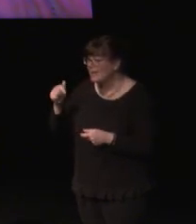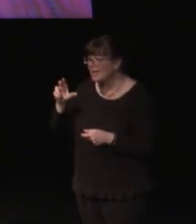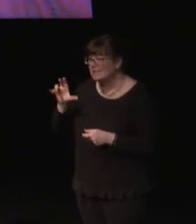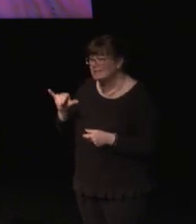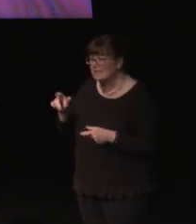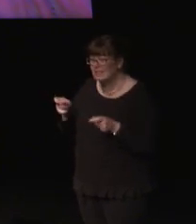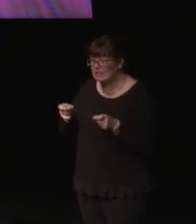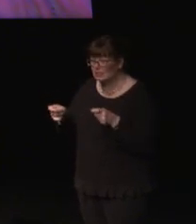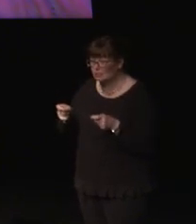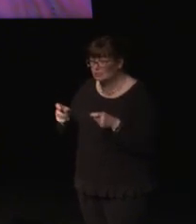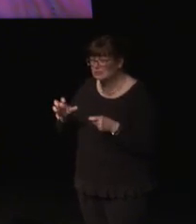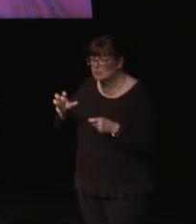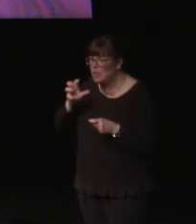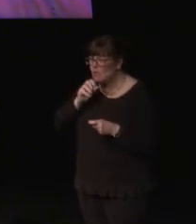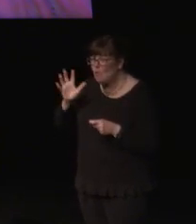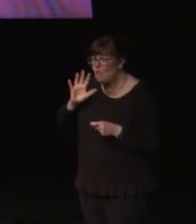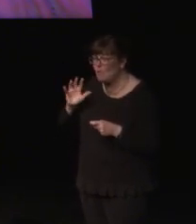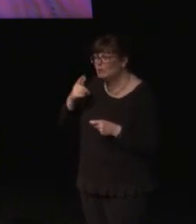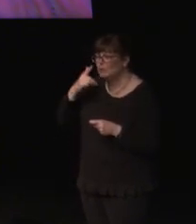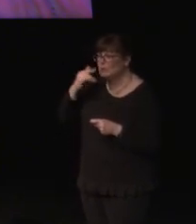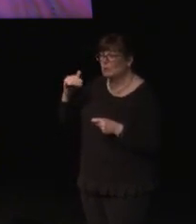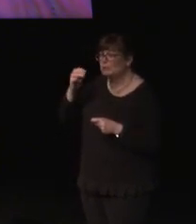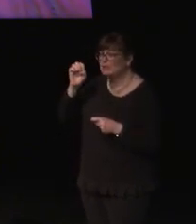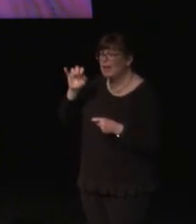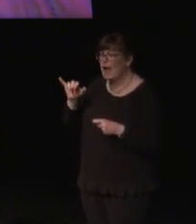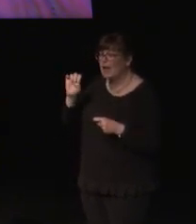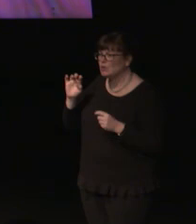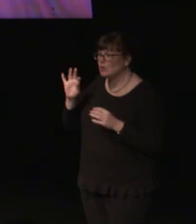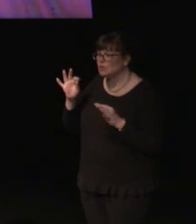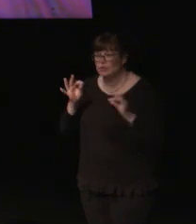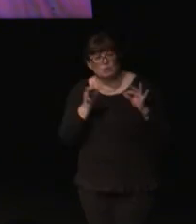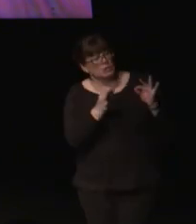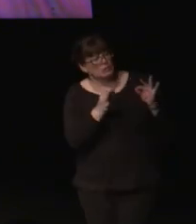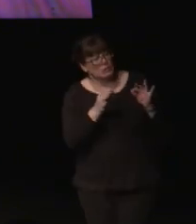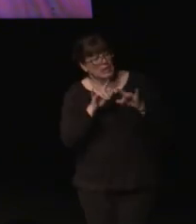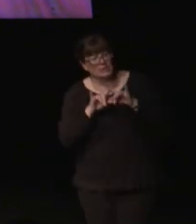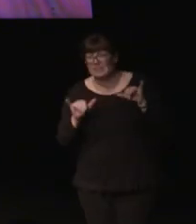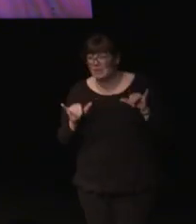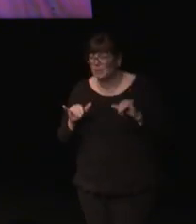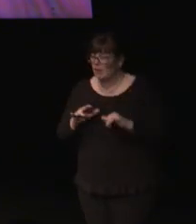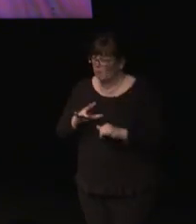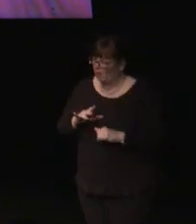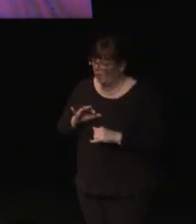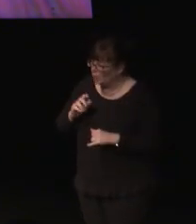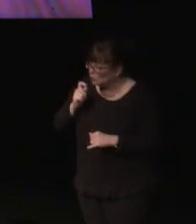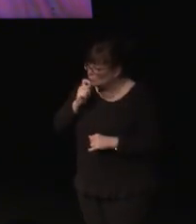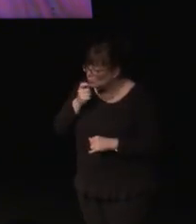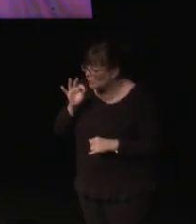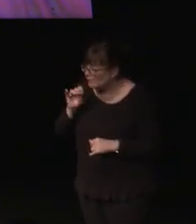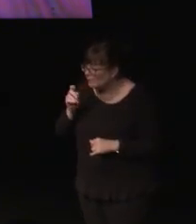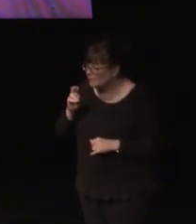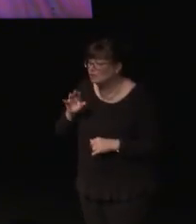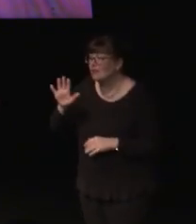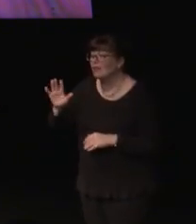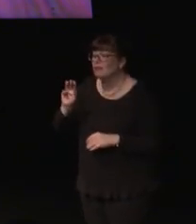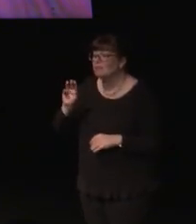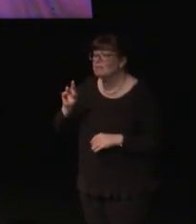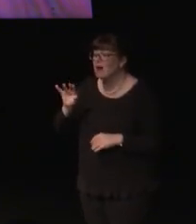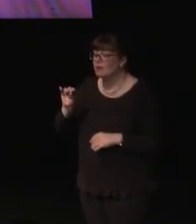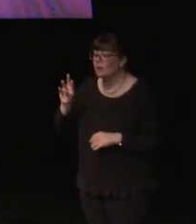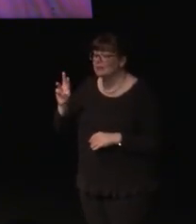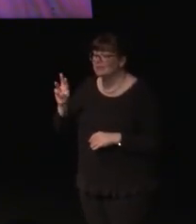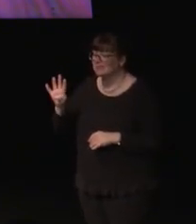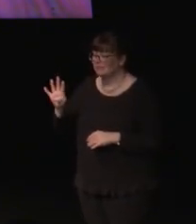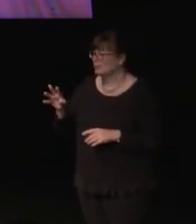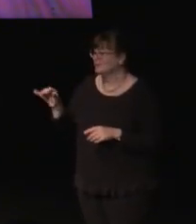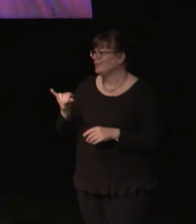like the old GoldenEye where you turned and looked at the same time. That's a really cool feature. Mario 64, same kind of thing,